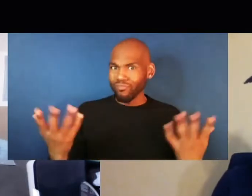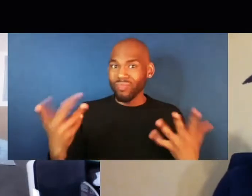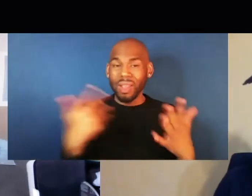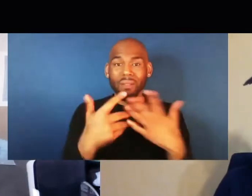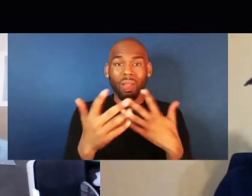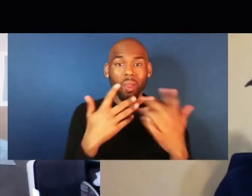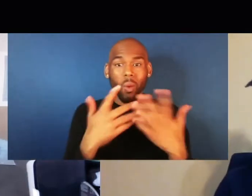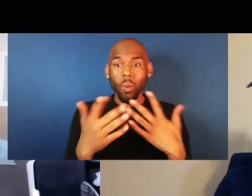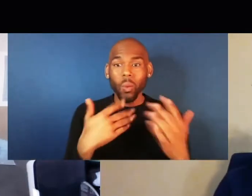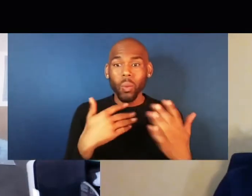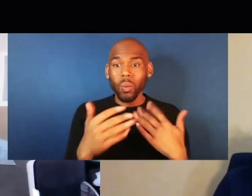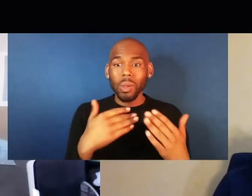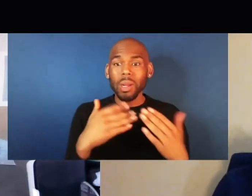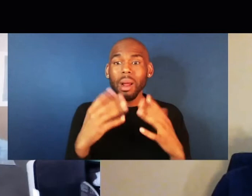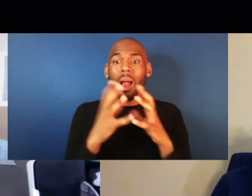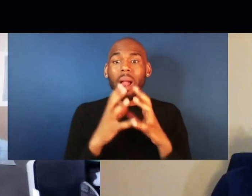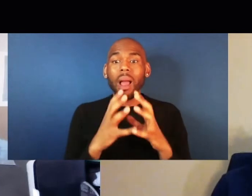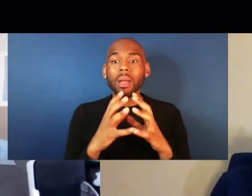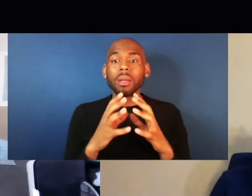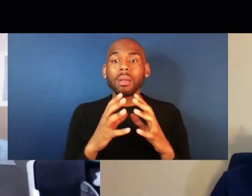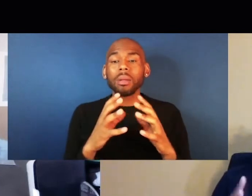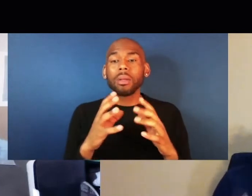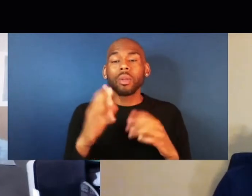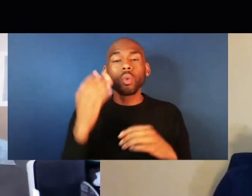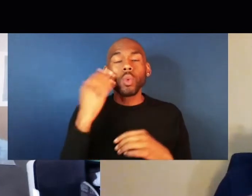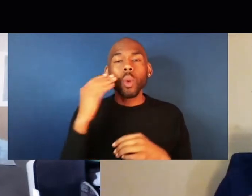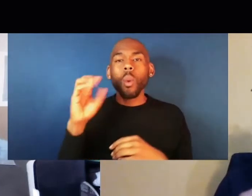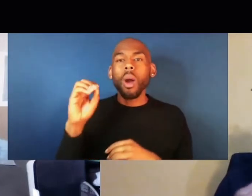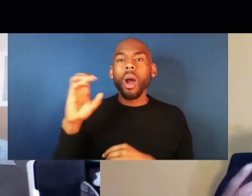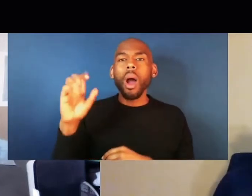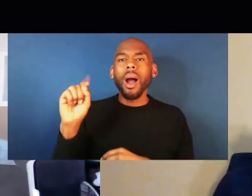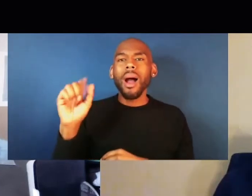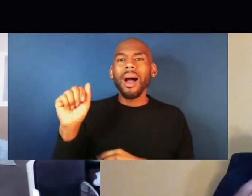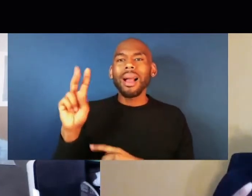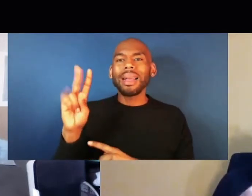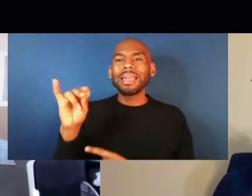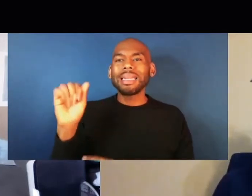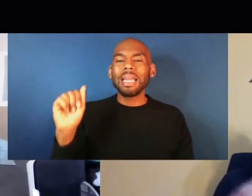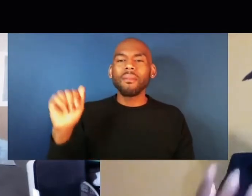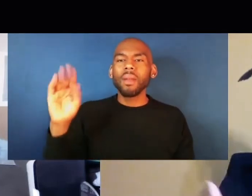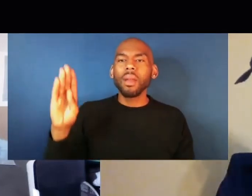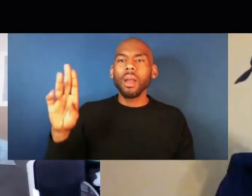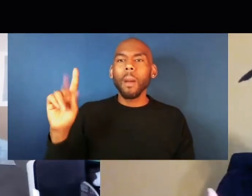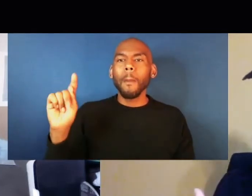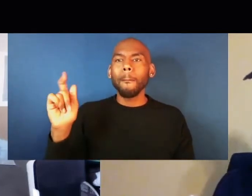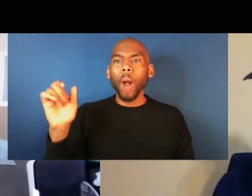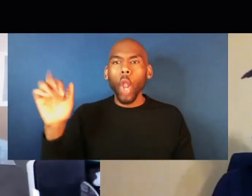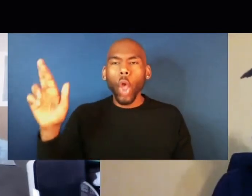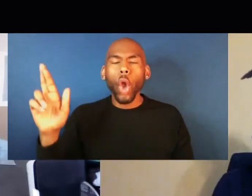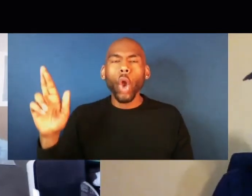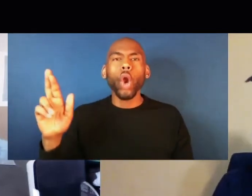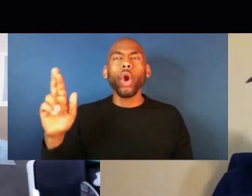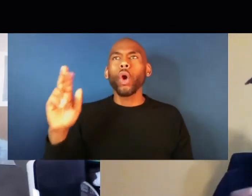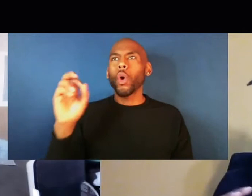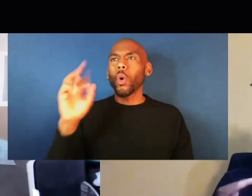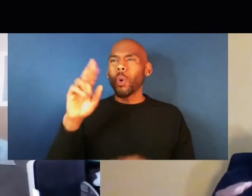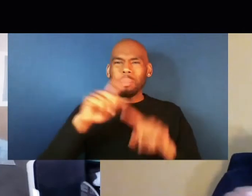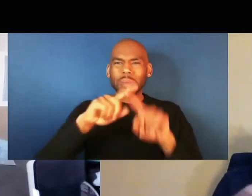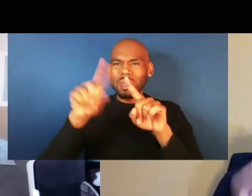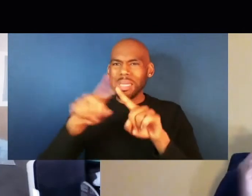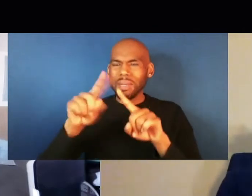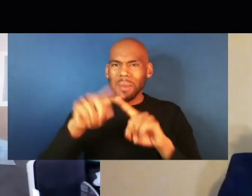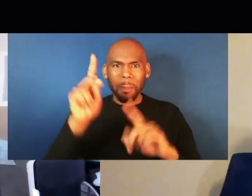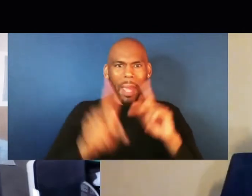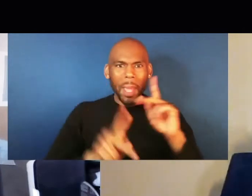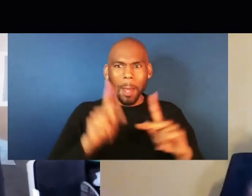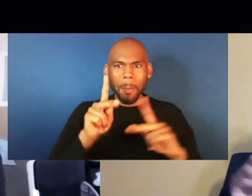Yeah. And like, even though like these stories with Octavia Butler, or like you said with Porky, like these